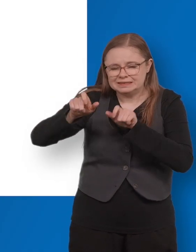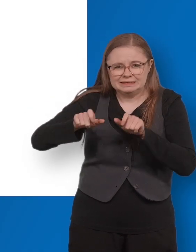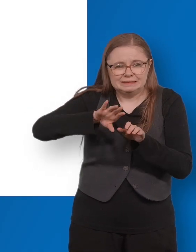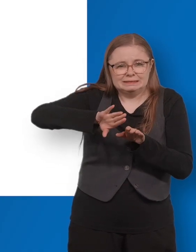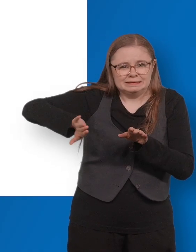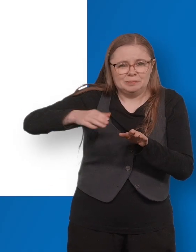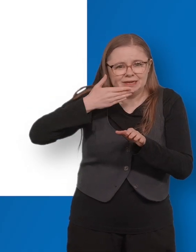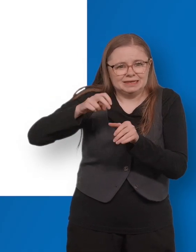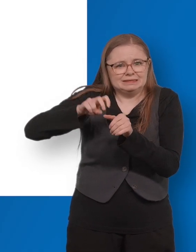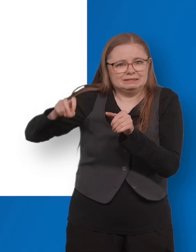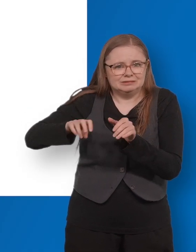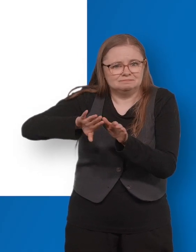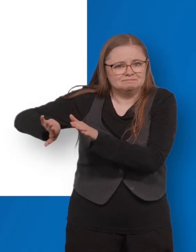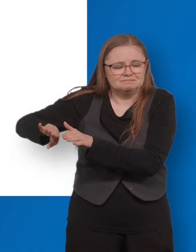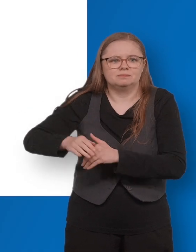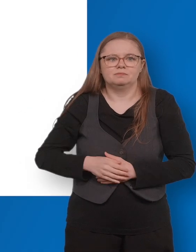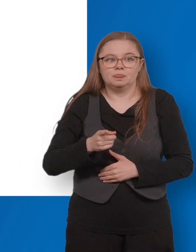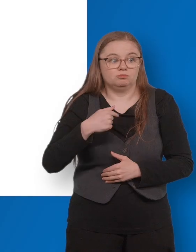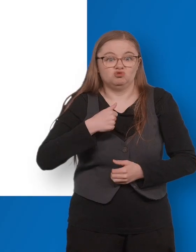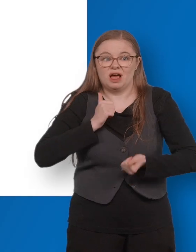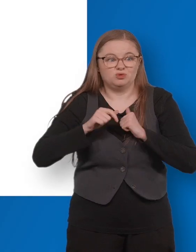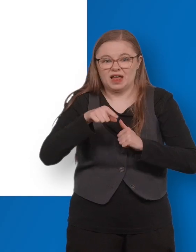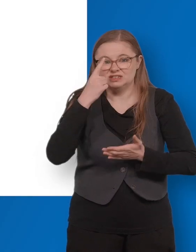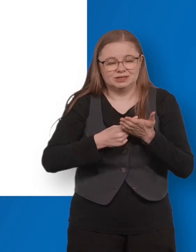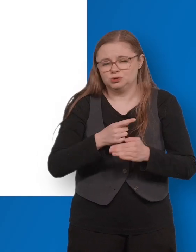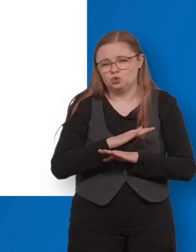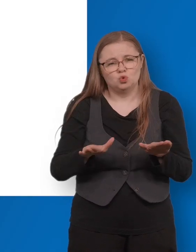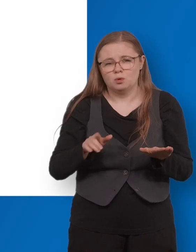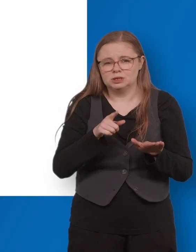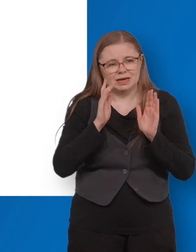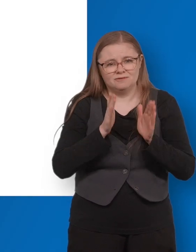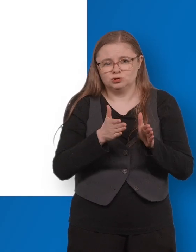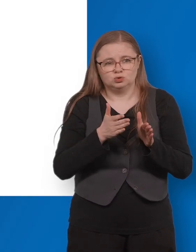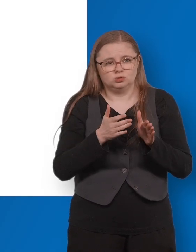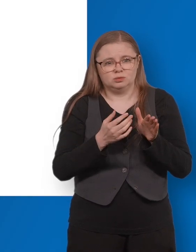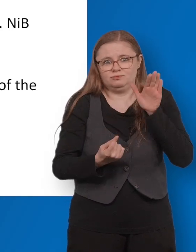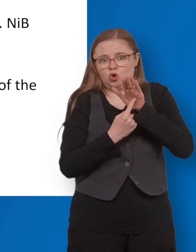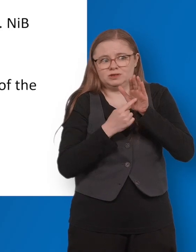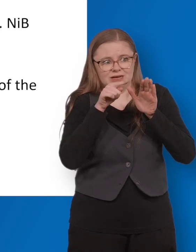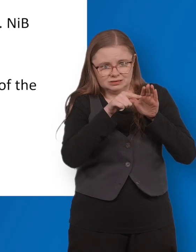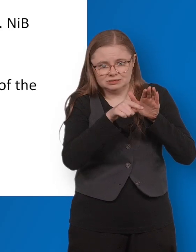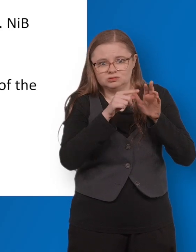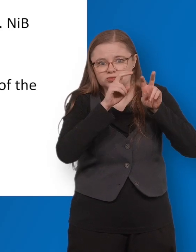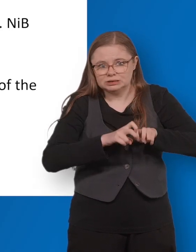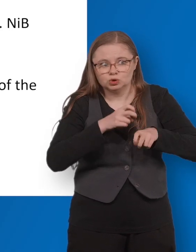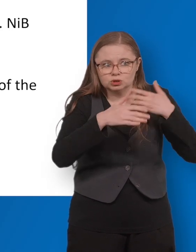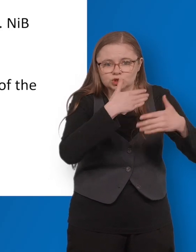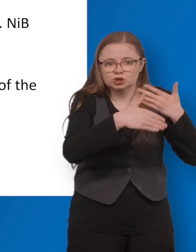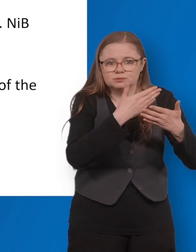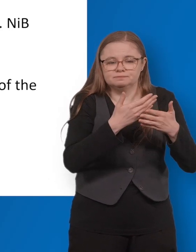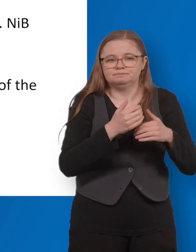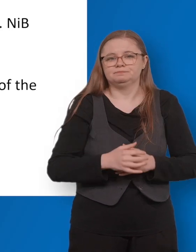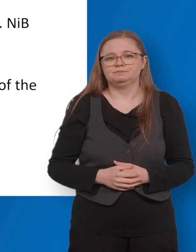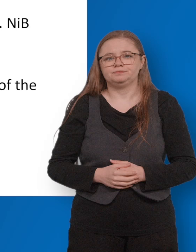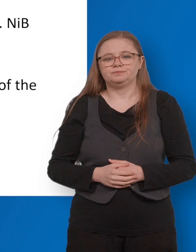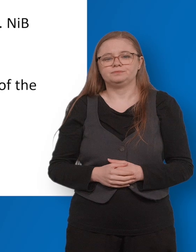sometimes that is needed to get the research done. So what we do to address co-production in